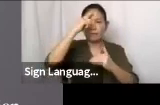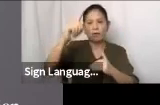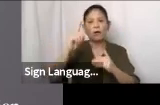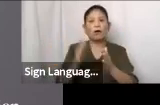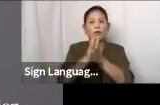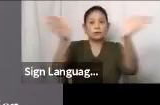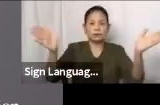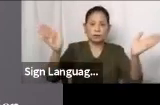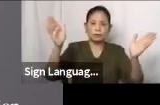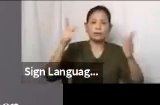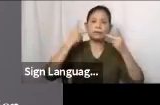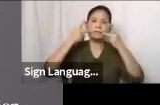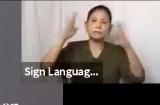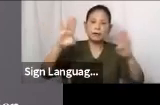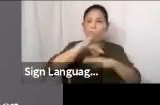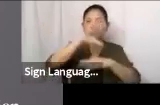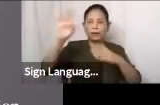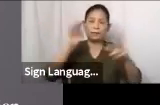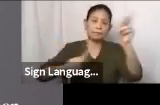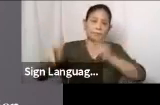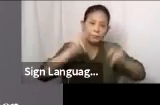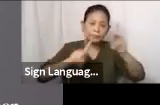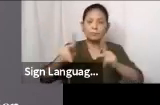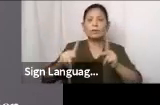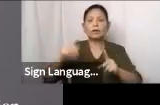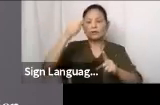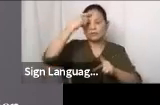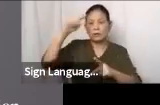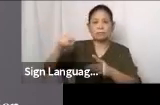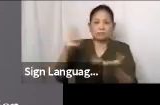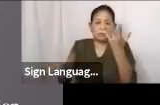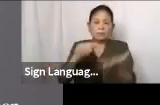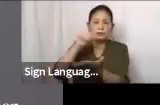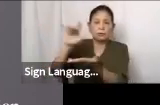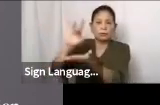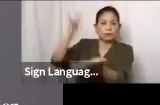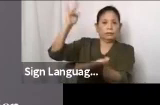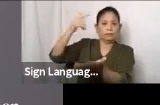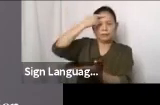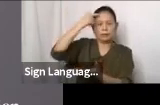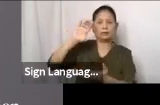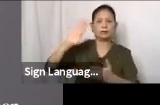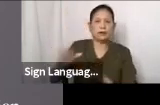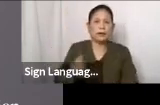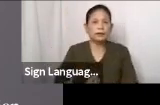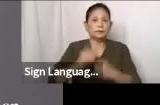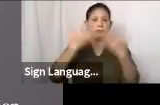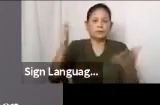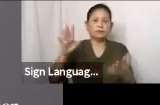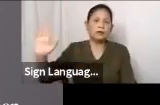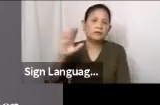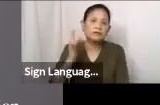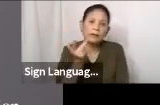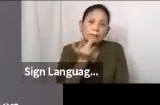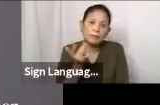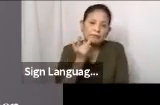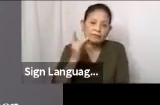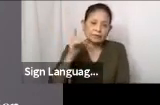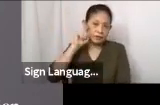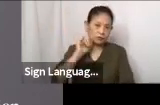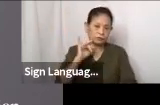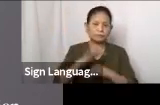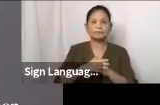public about people who are disadvantaged because of their expression of sexual preference. Ensure